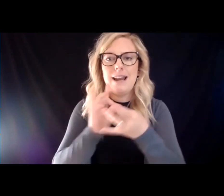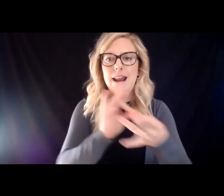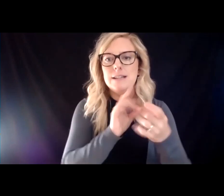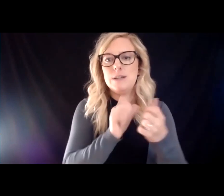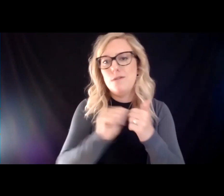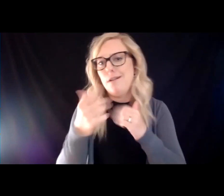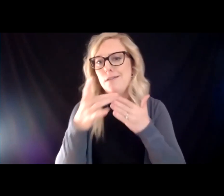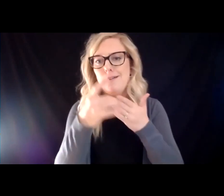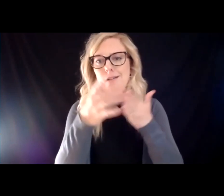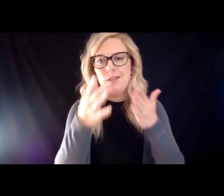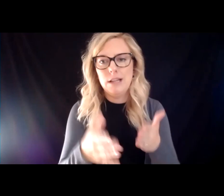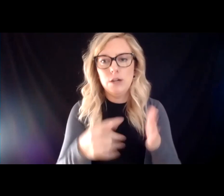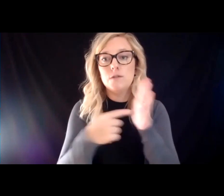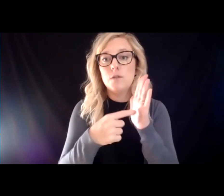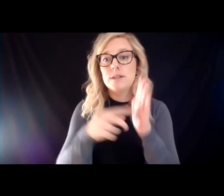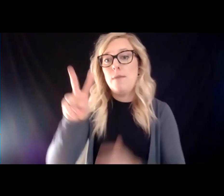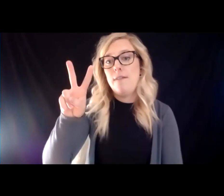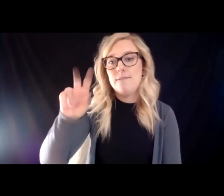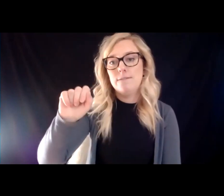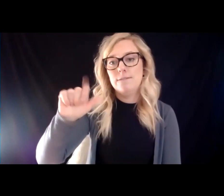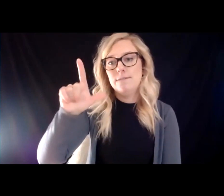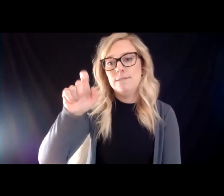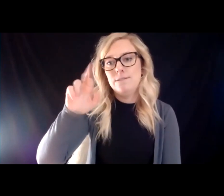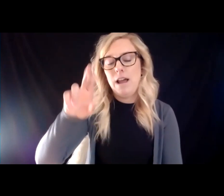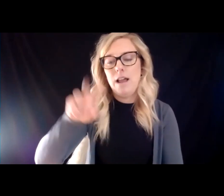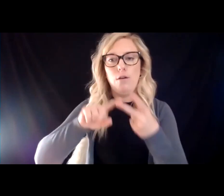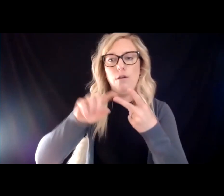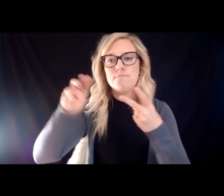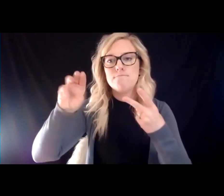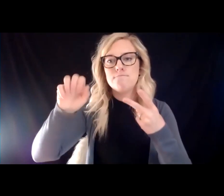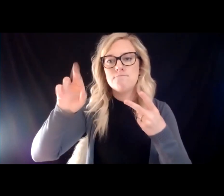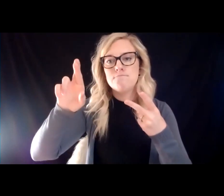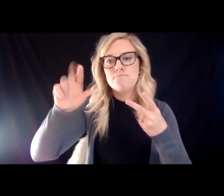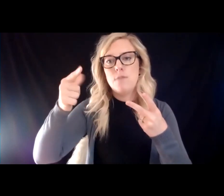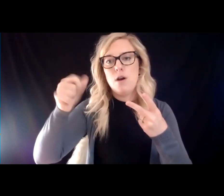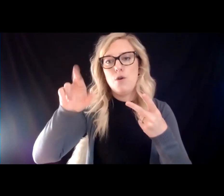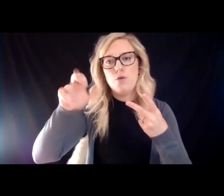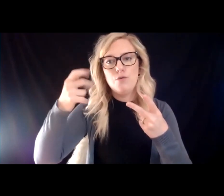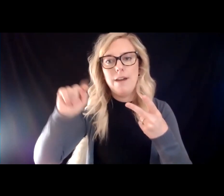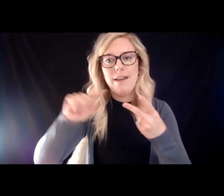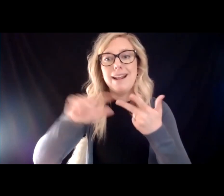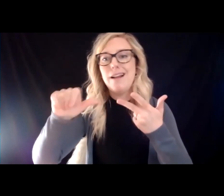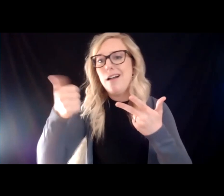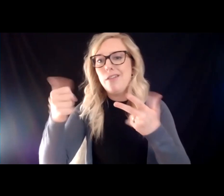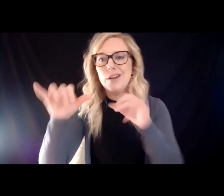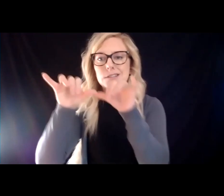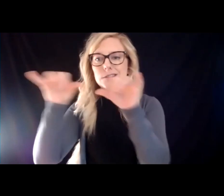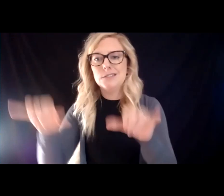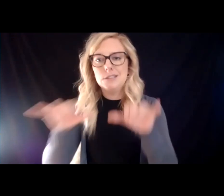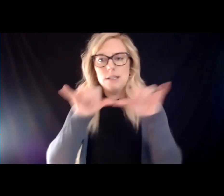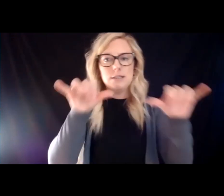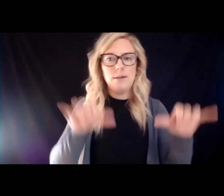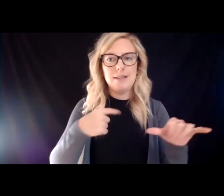leaders like Valor, like Margaret and other institutions that I believe that throughout the years